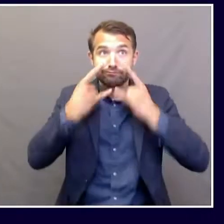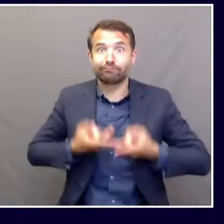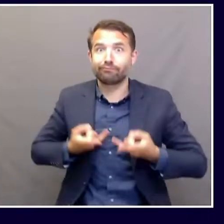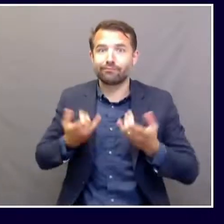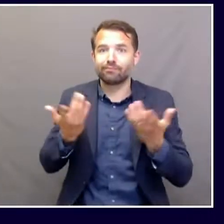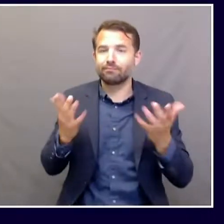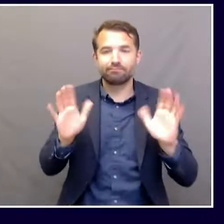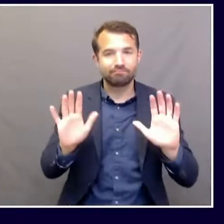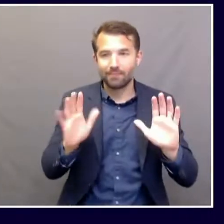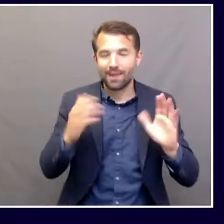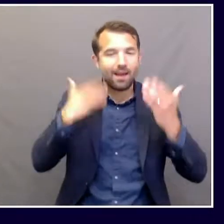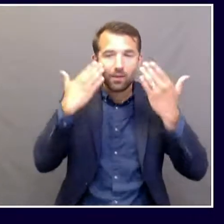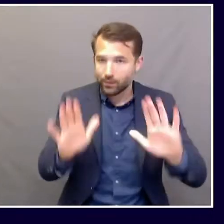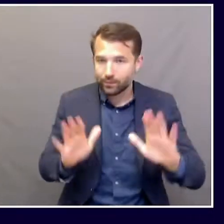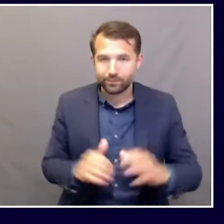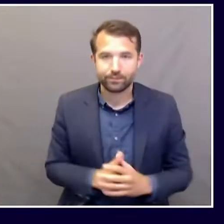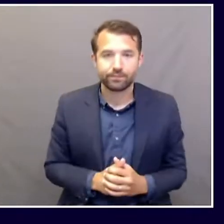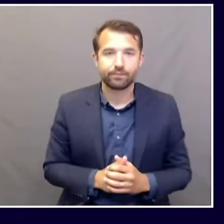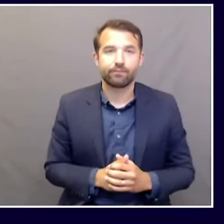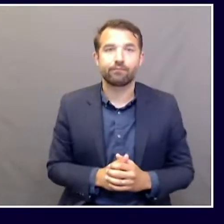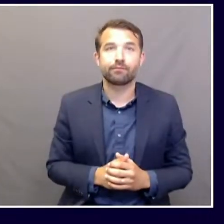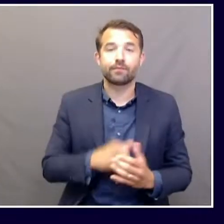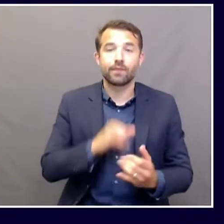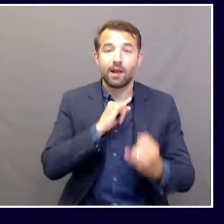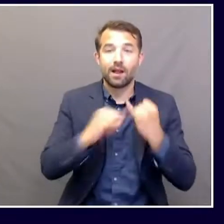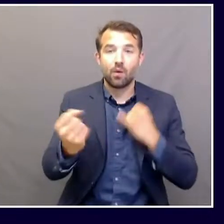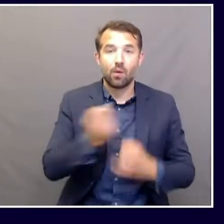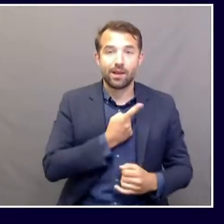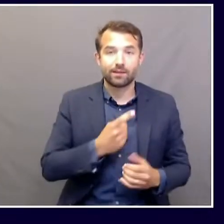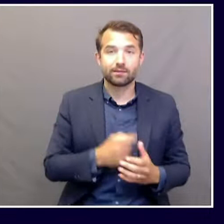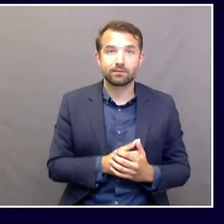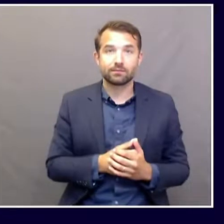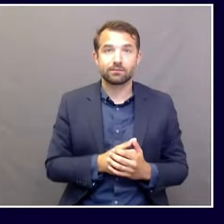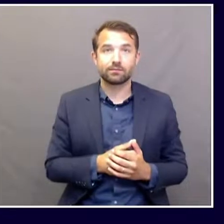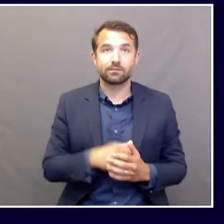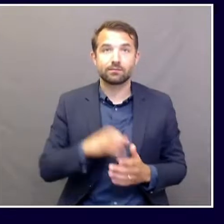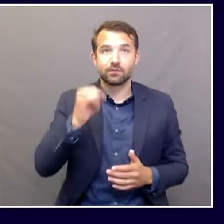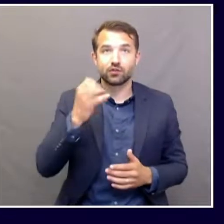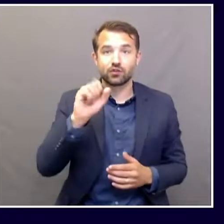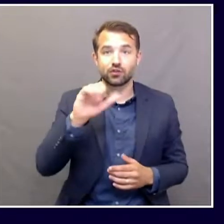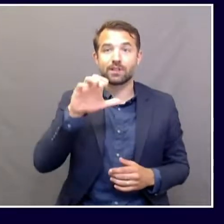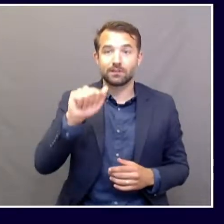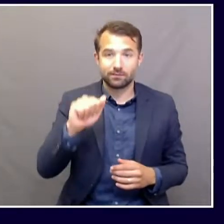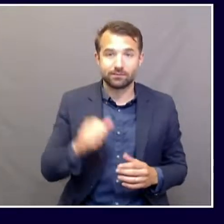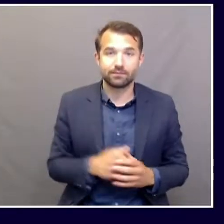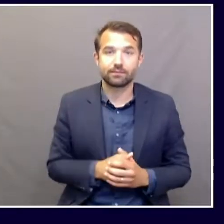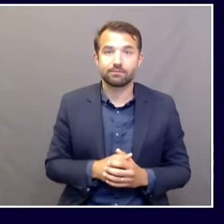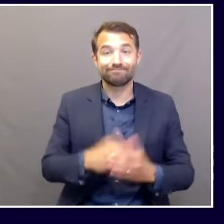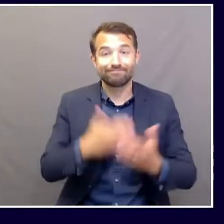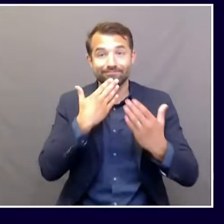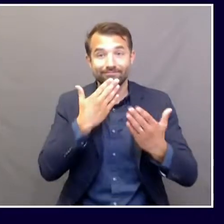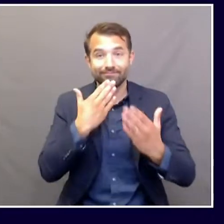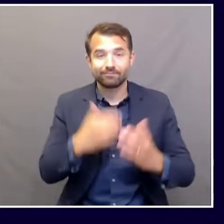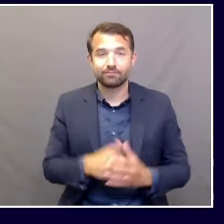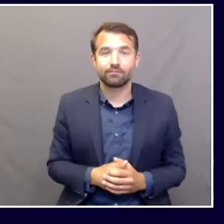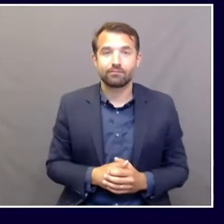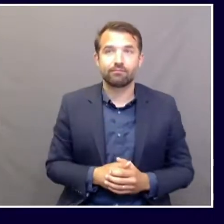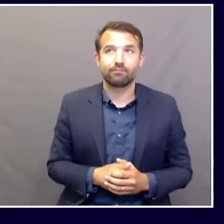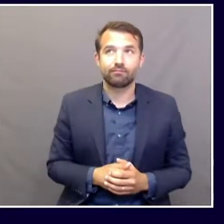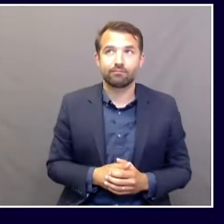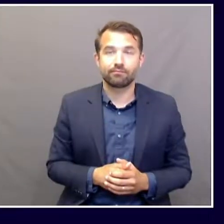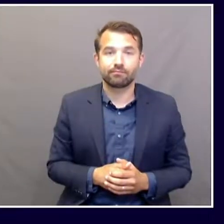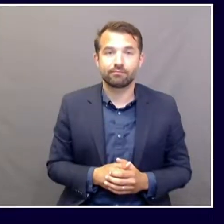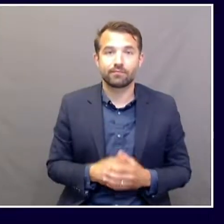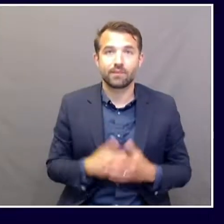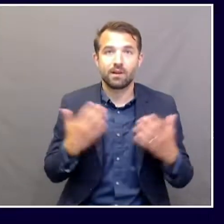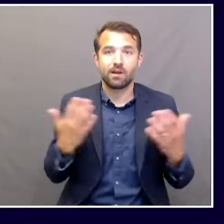And the final question for the afternoon goes to Jessica Piper from the BDN. Thank you, Dr. Shaw. At risk of possibly belaboring